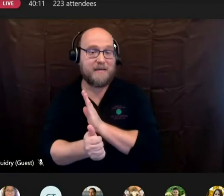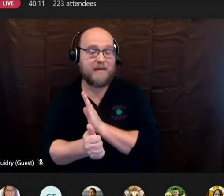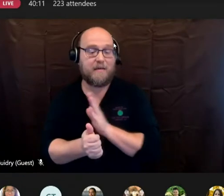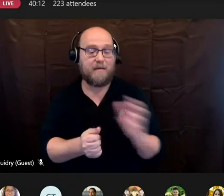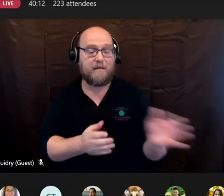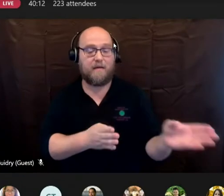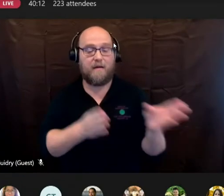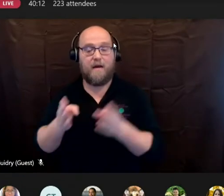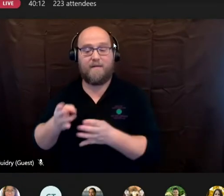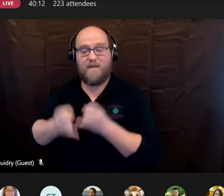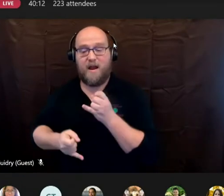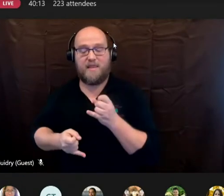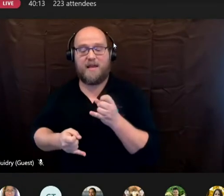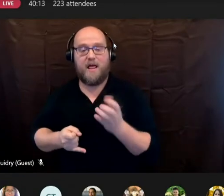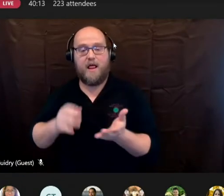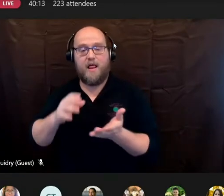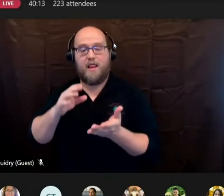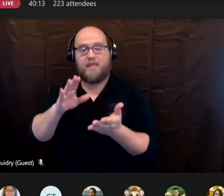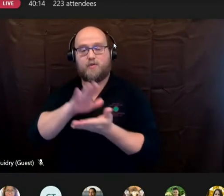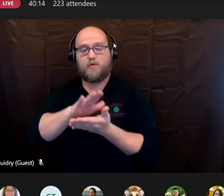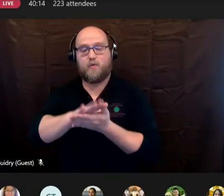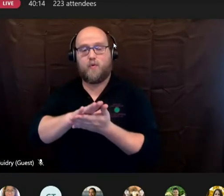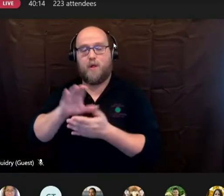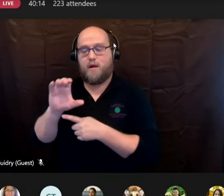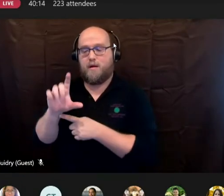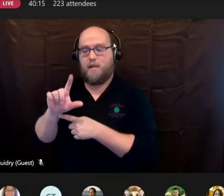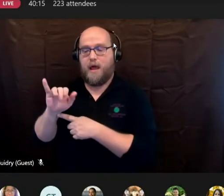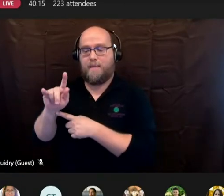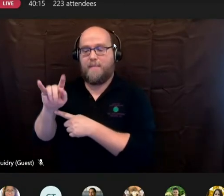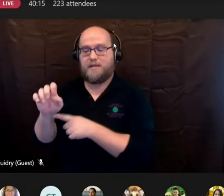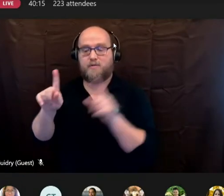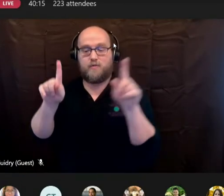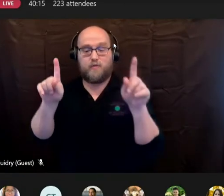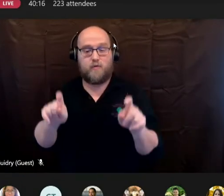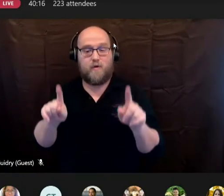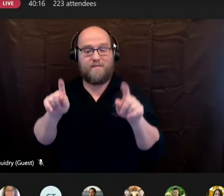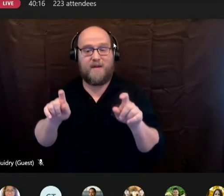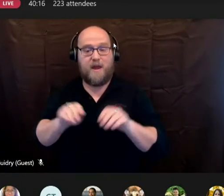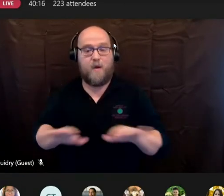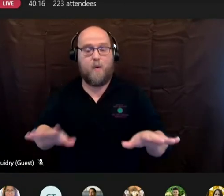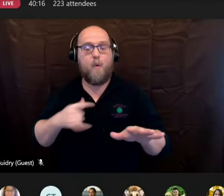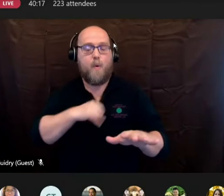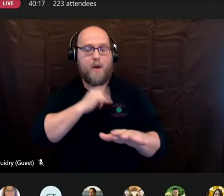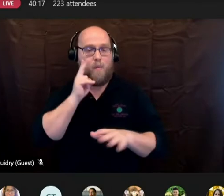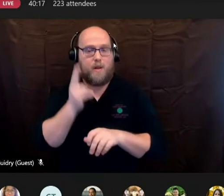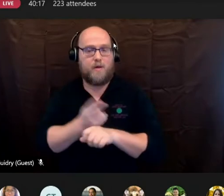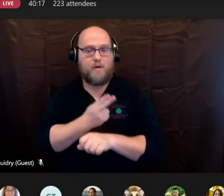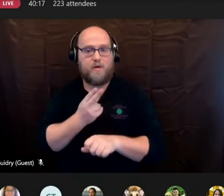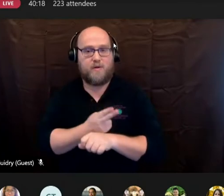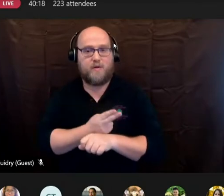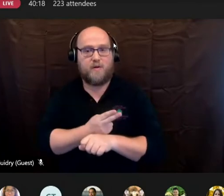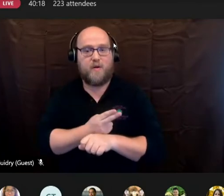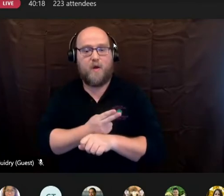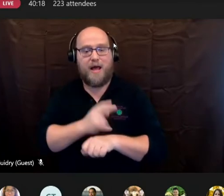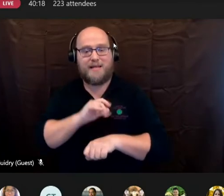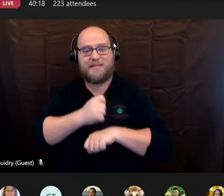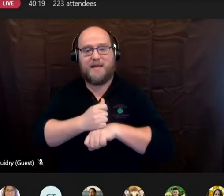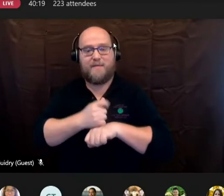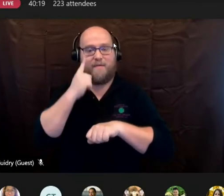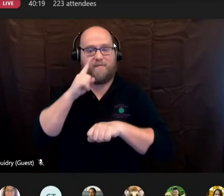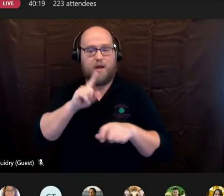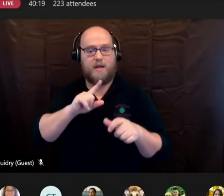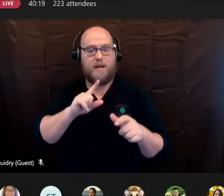survey we will use to establish a baseline for assessing school connectedness, belonging,